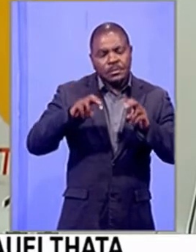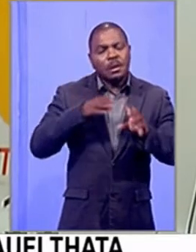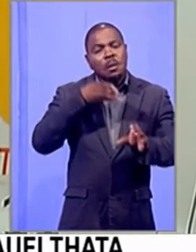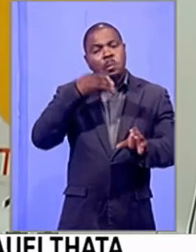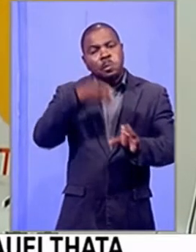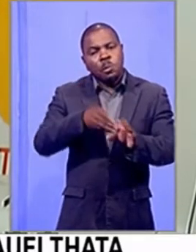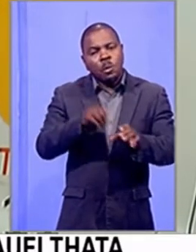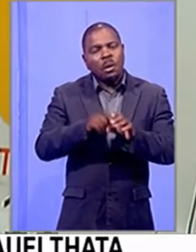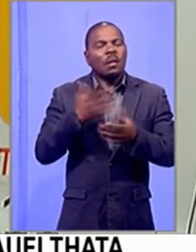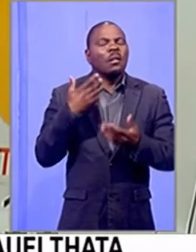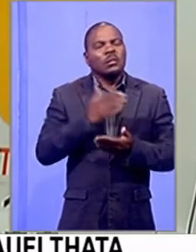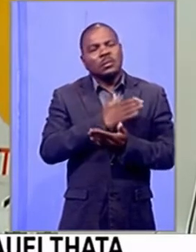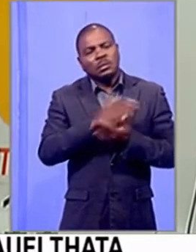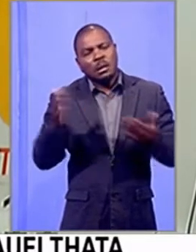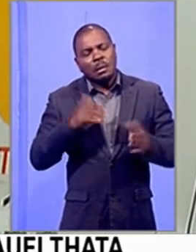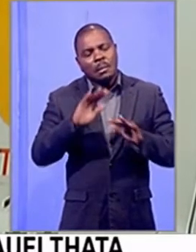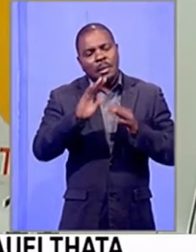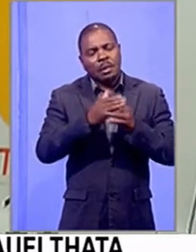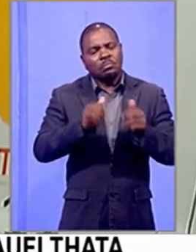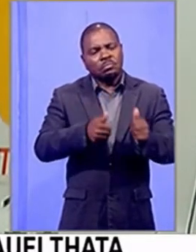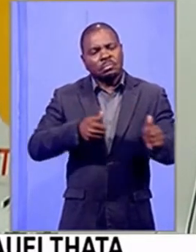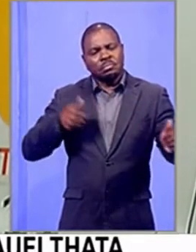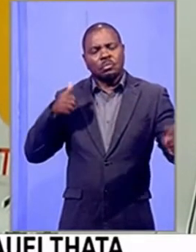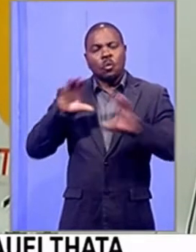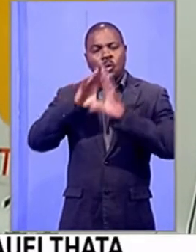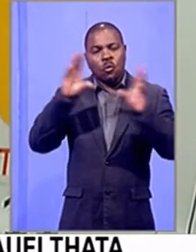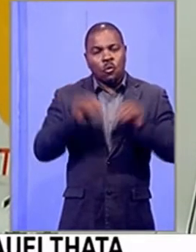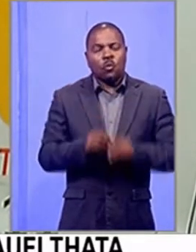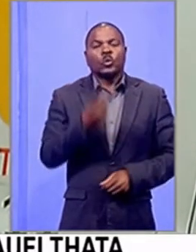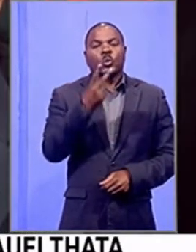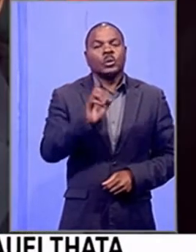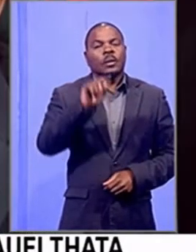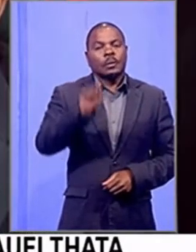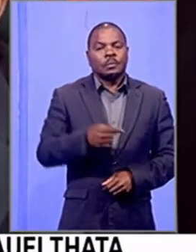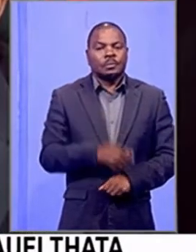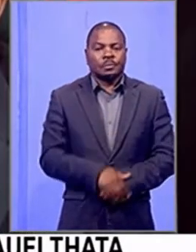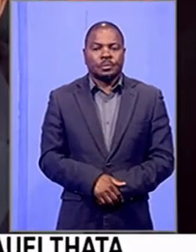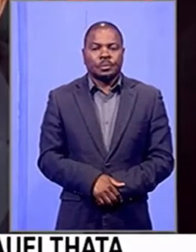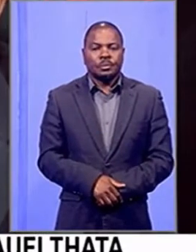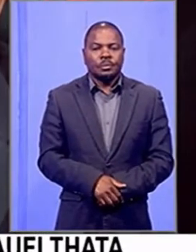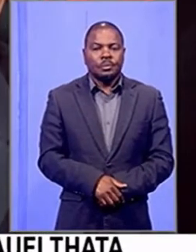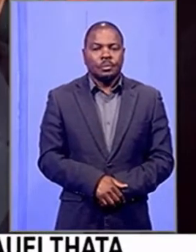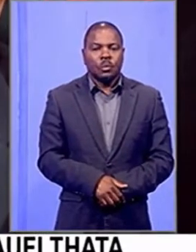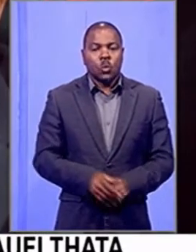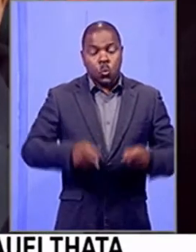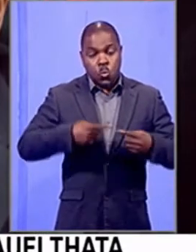tse di saletseng morago di feta dikete di le 20. We have got